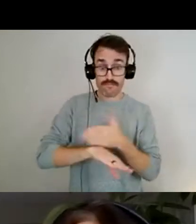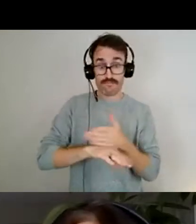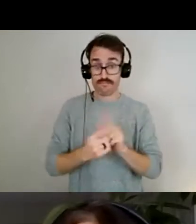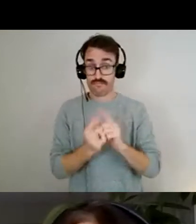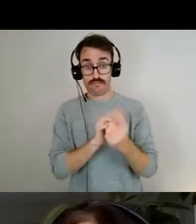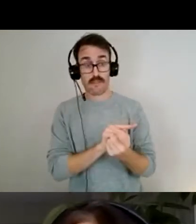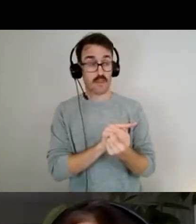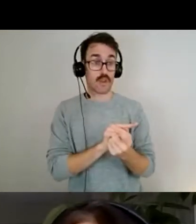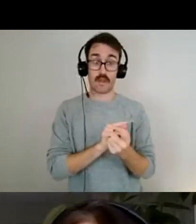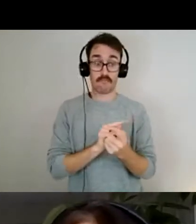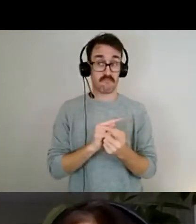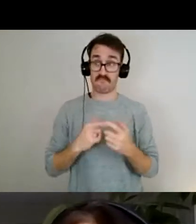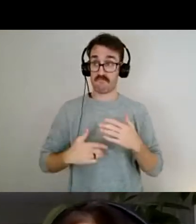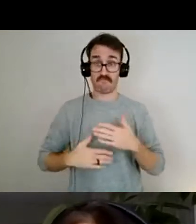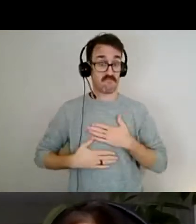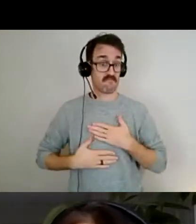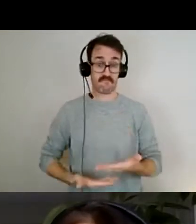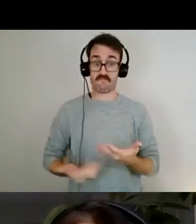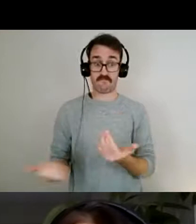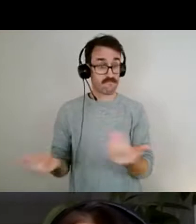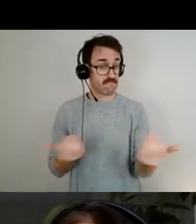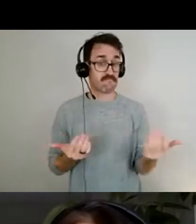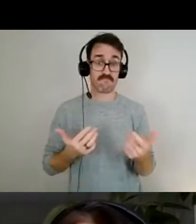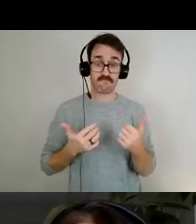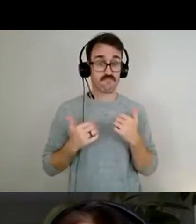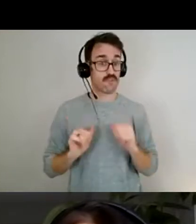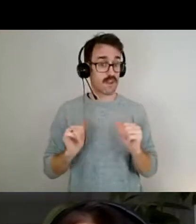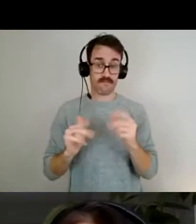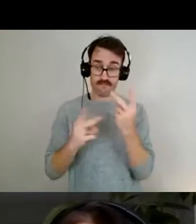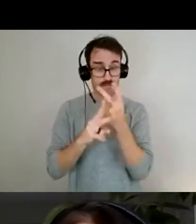I'd welcome them to approach us and see if we could work on something.